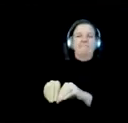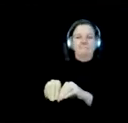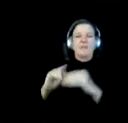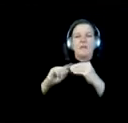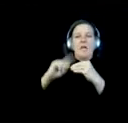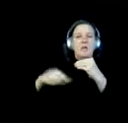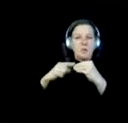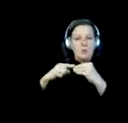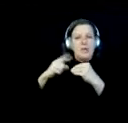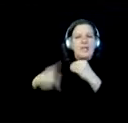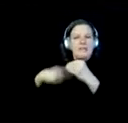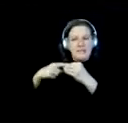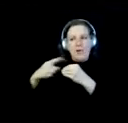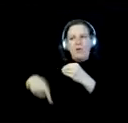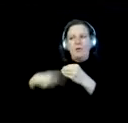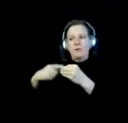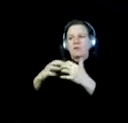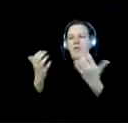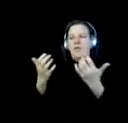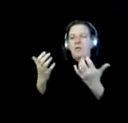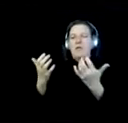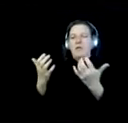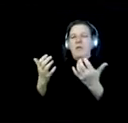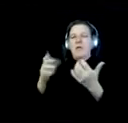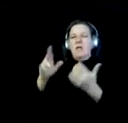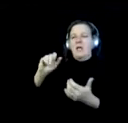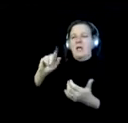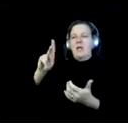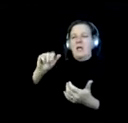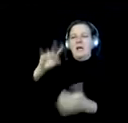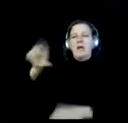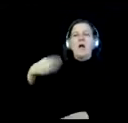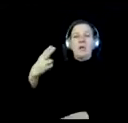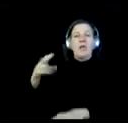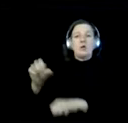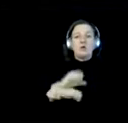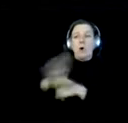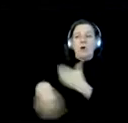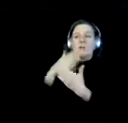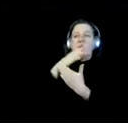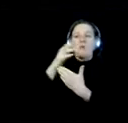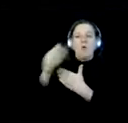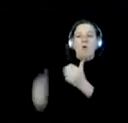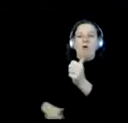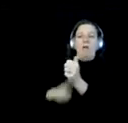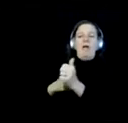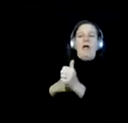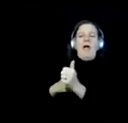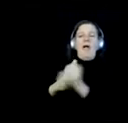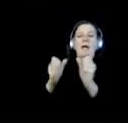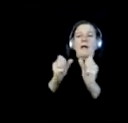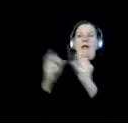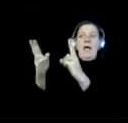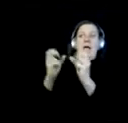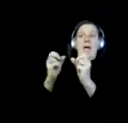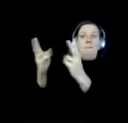how much like how kitsch works, we were kind of all hiding behind like posting things but not actually doing anything, or how